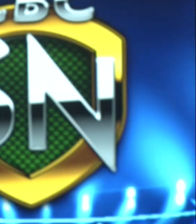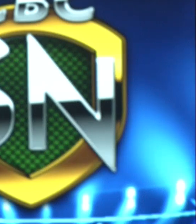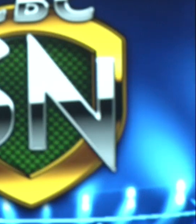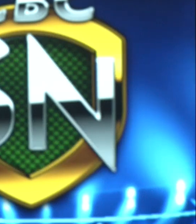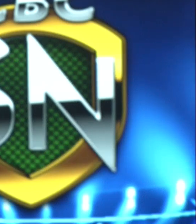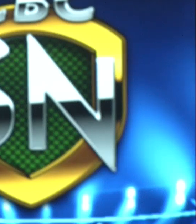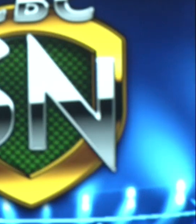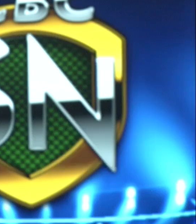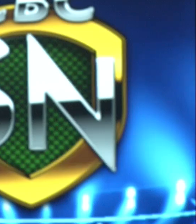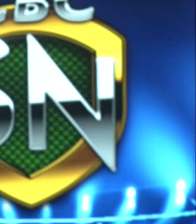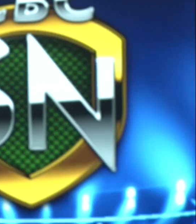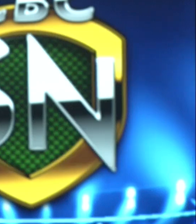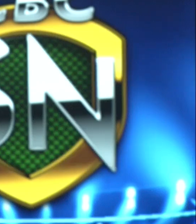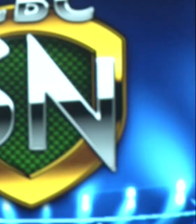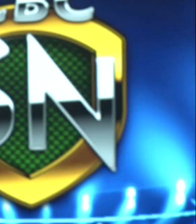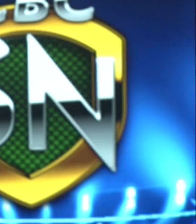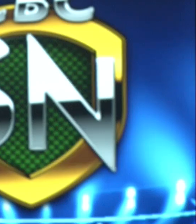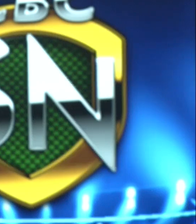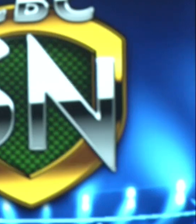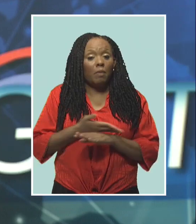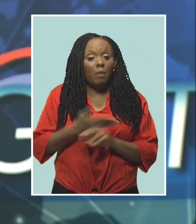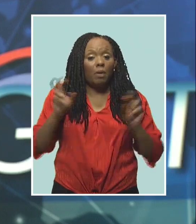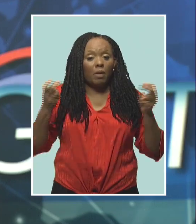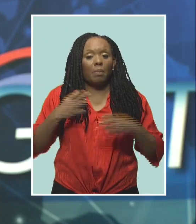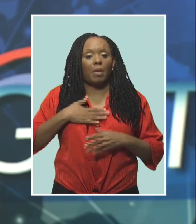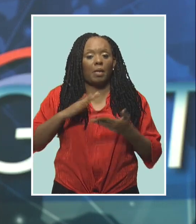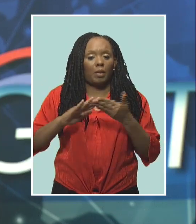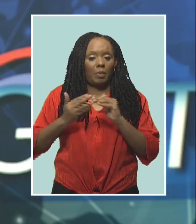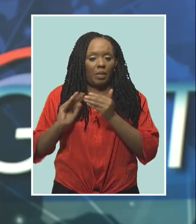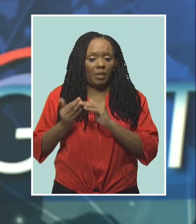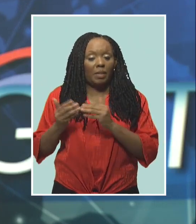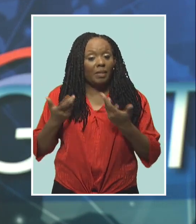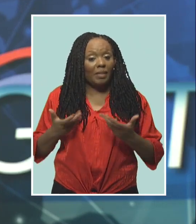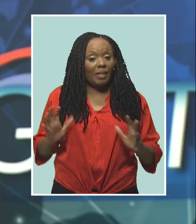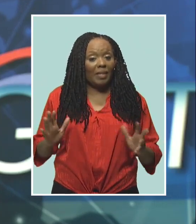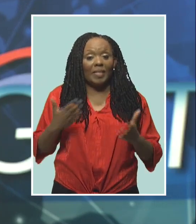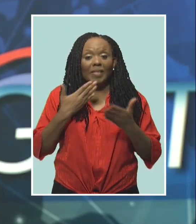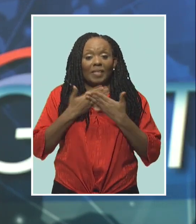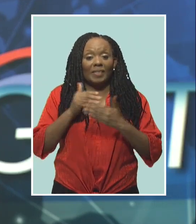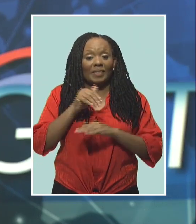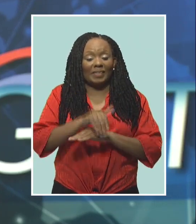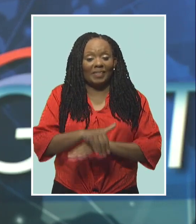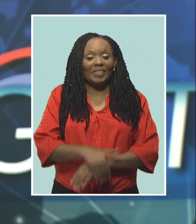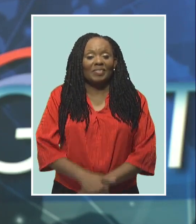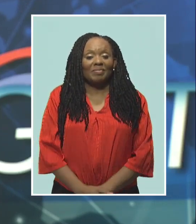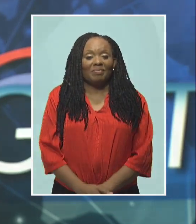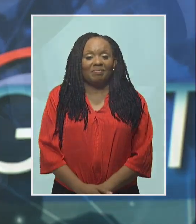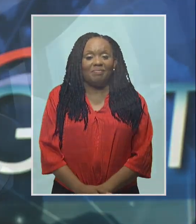Yorkshire won by default over Lords. That's our news. Have a good evening.